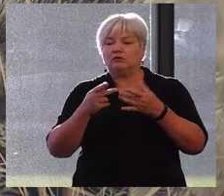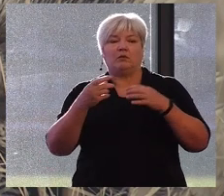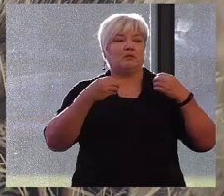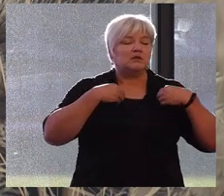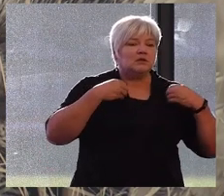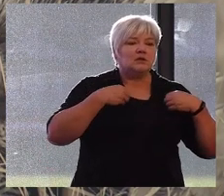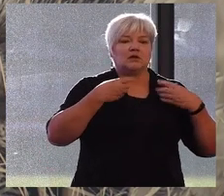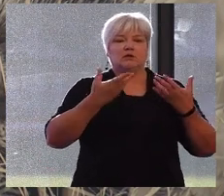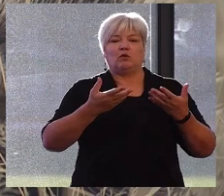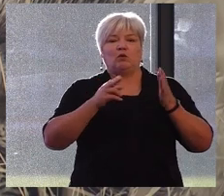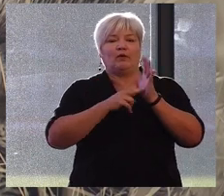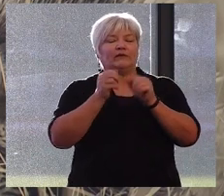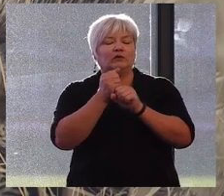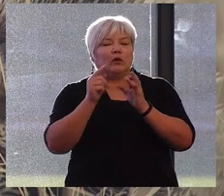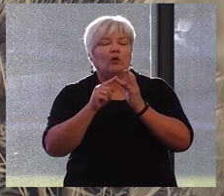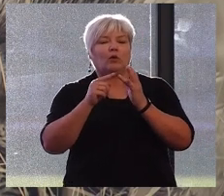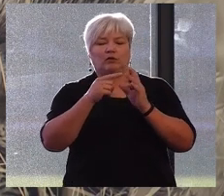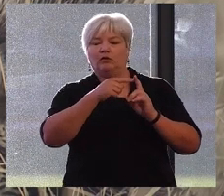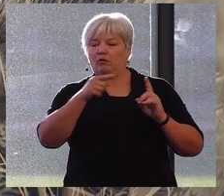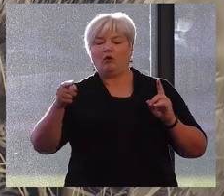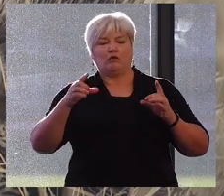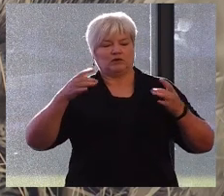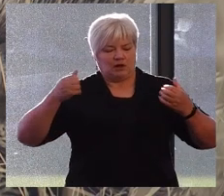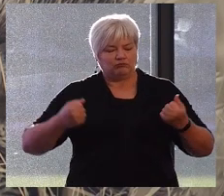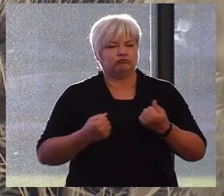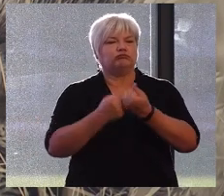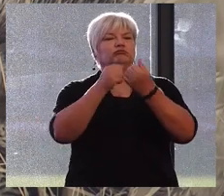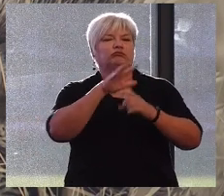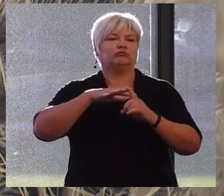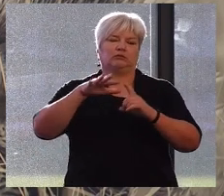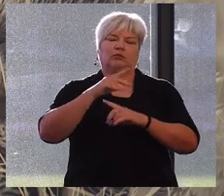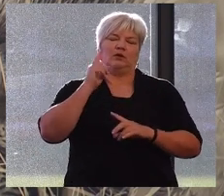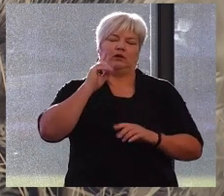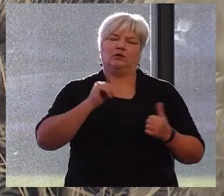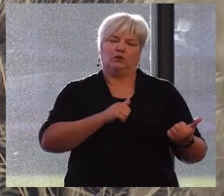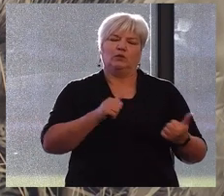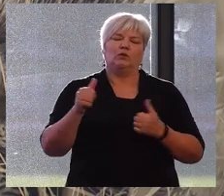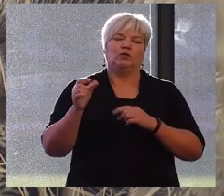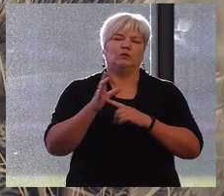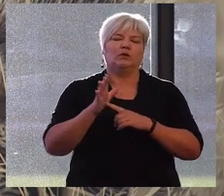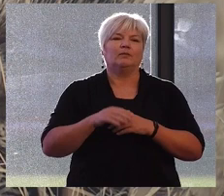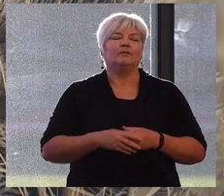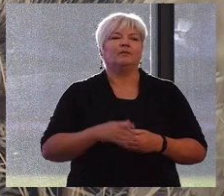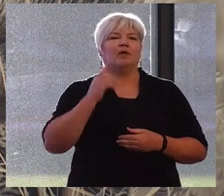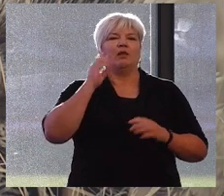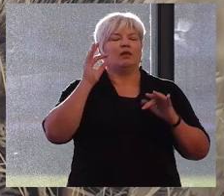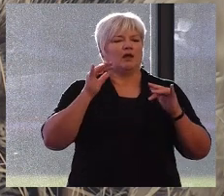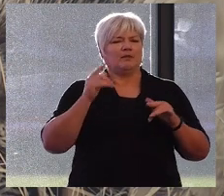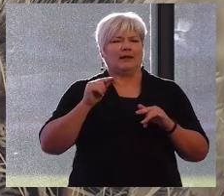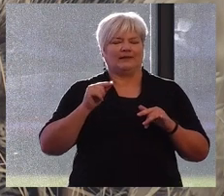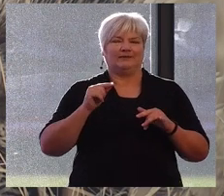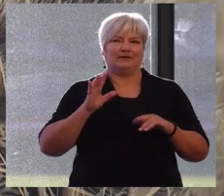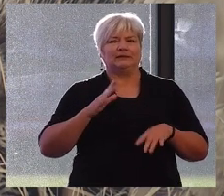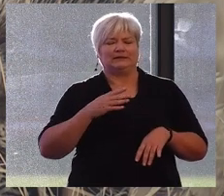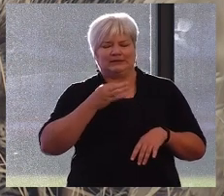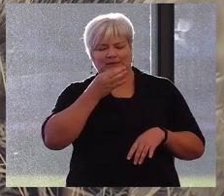business to NGOs. And it's really, really important. And I think if I reflect, and as dangerous as it is,